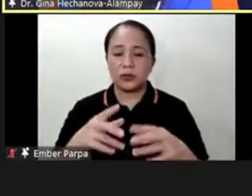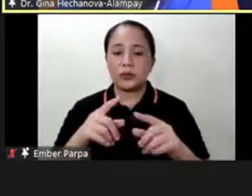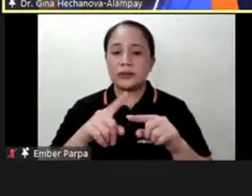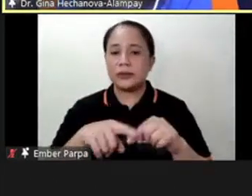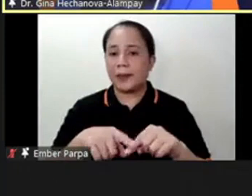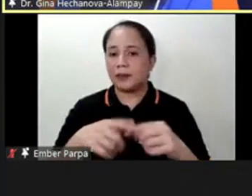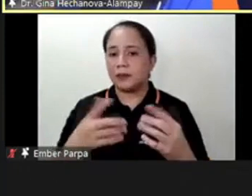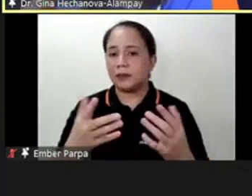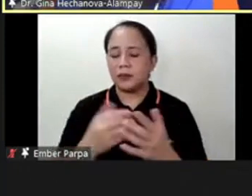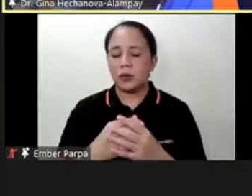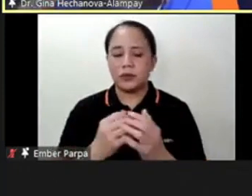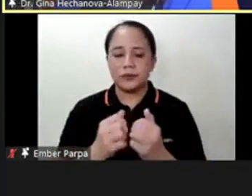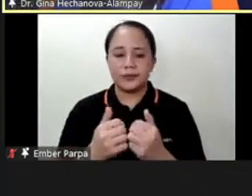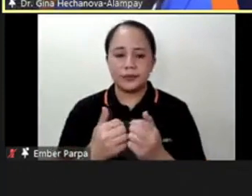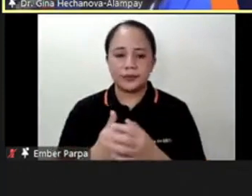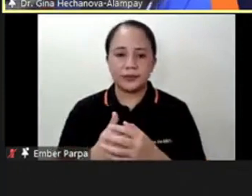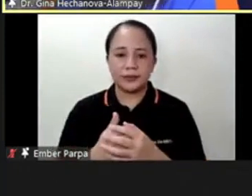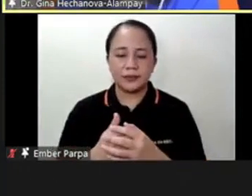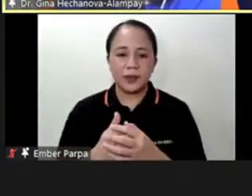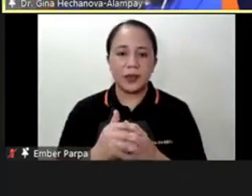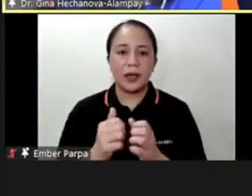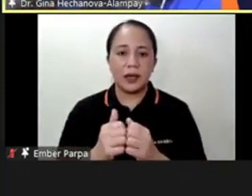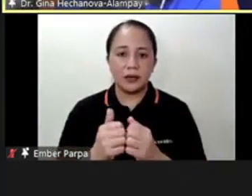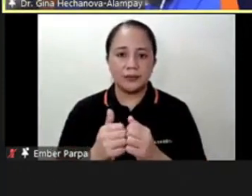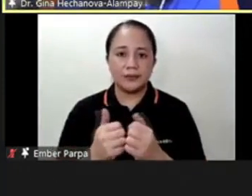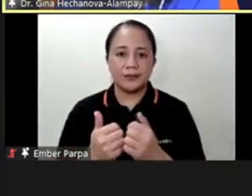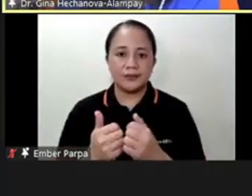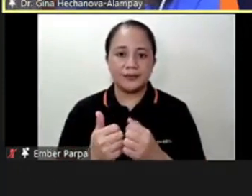on how